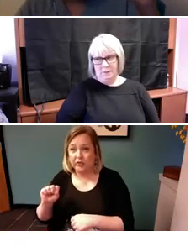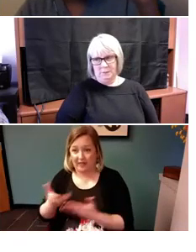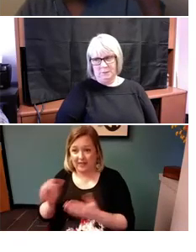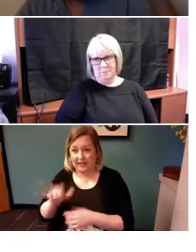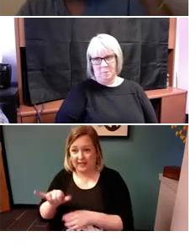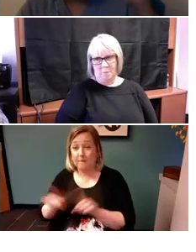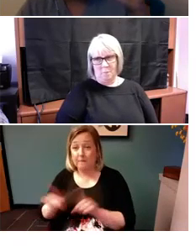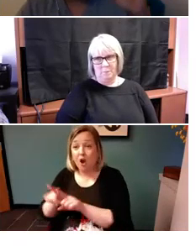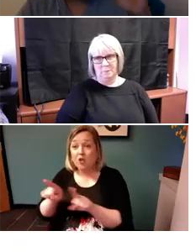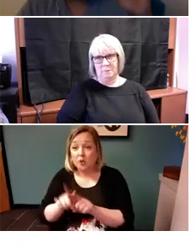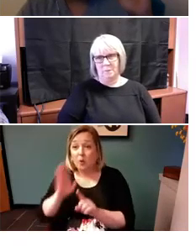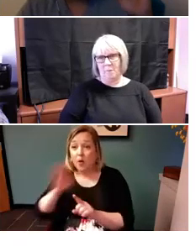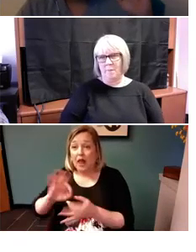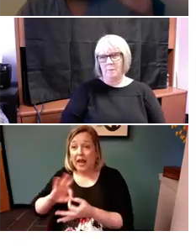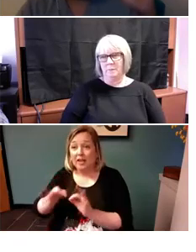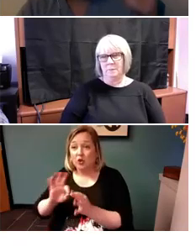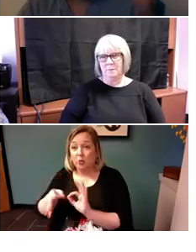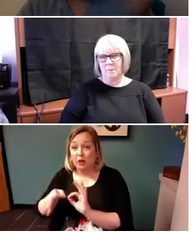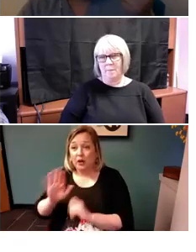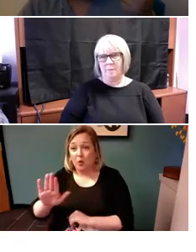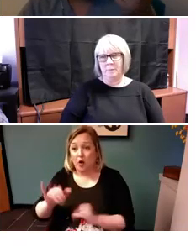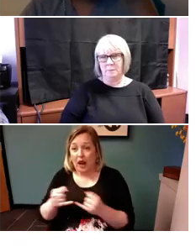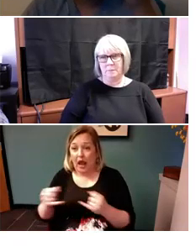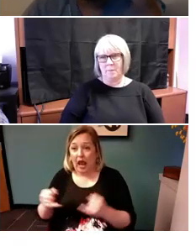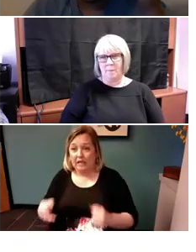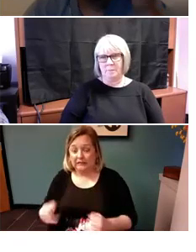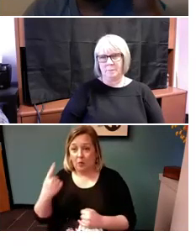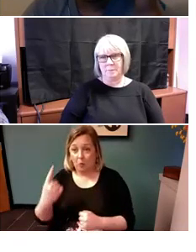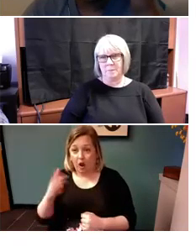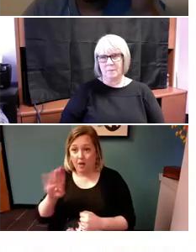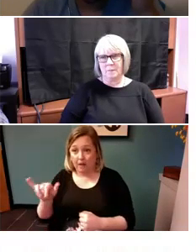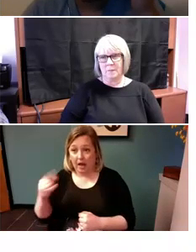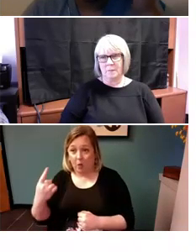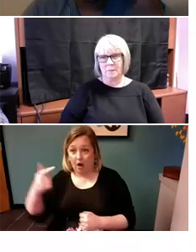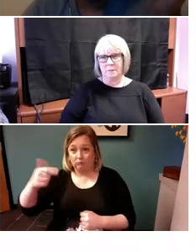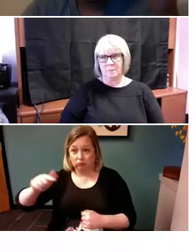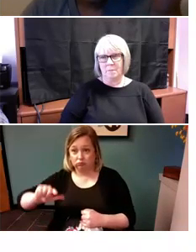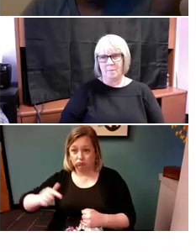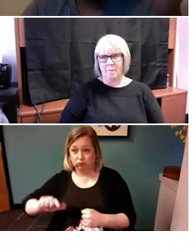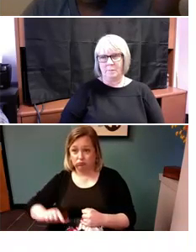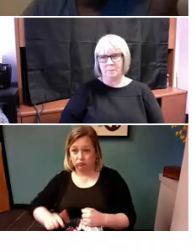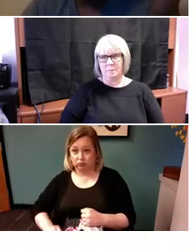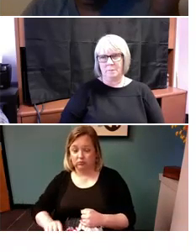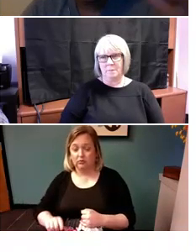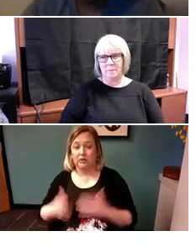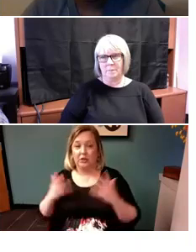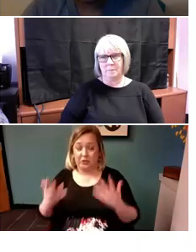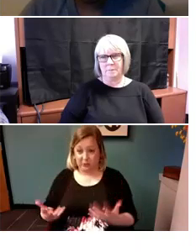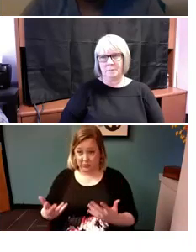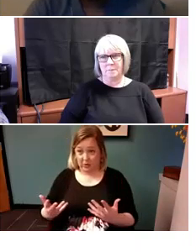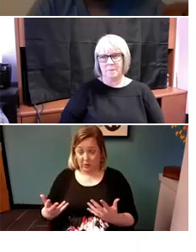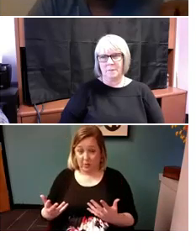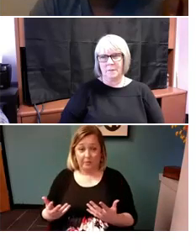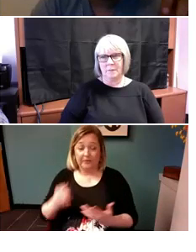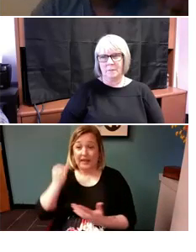your lines one by one. So in that particular scenario, when we have, so Vamsi, so when we have lists